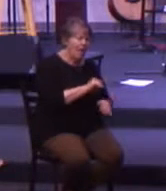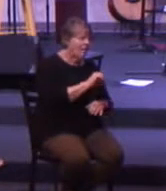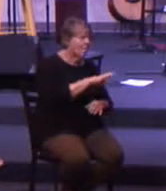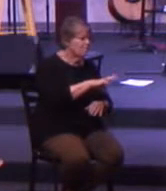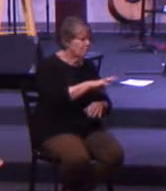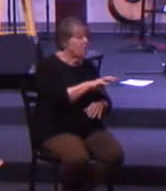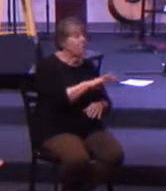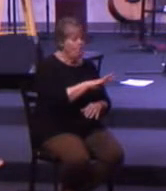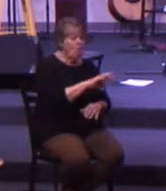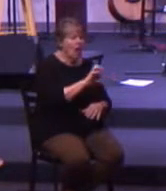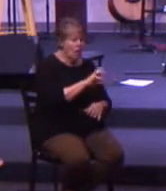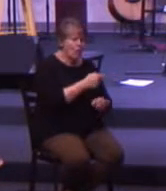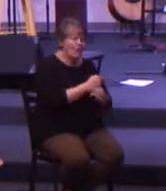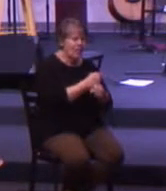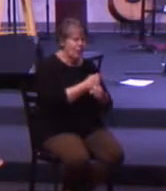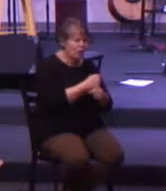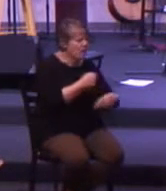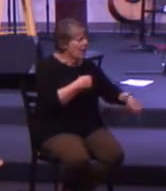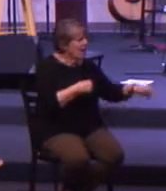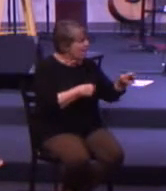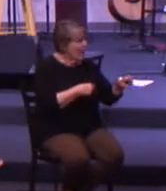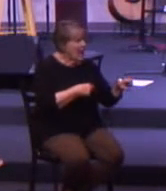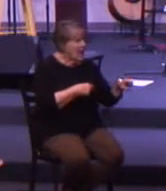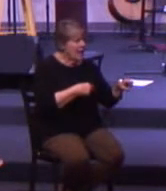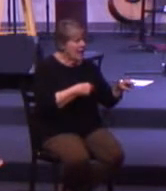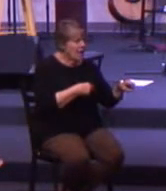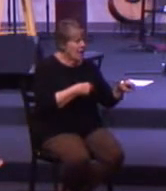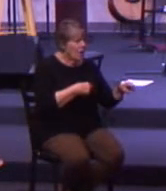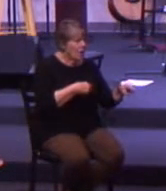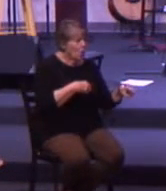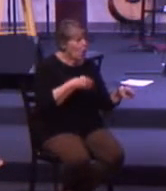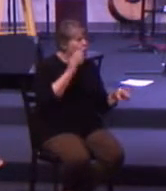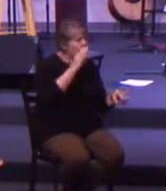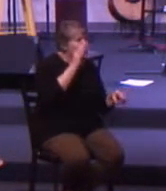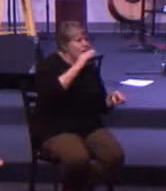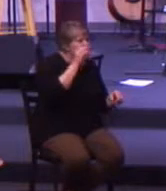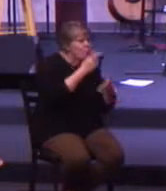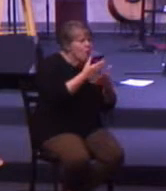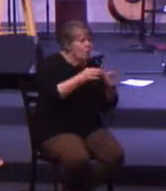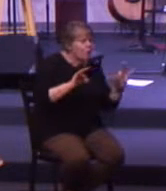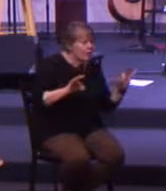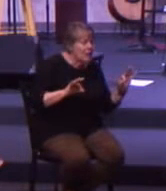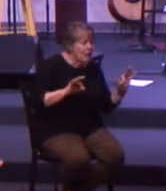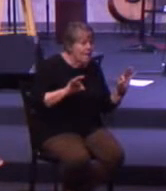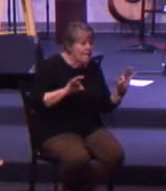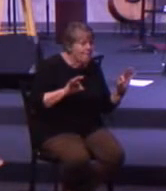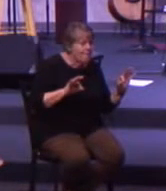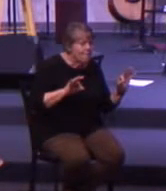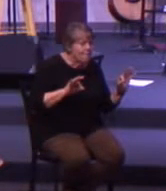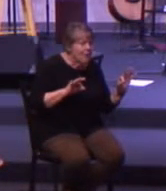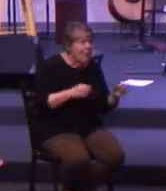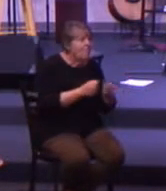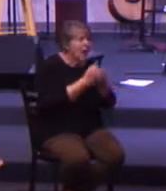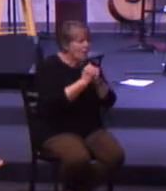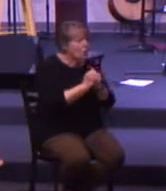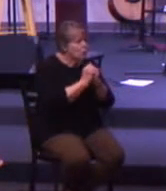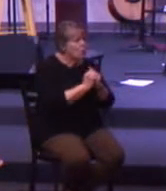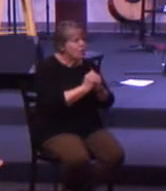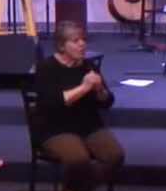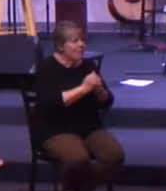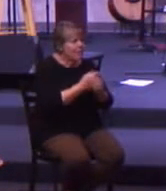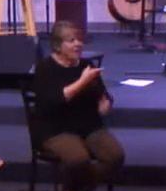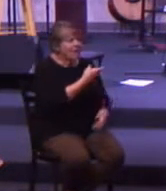the Israelites were looking for freedom by worshiping the gods of their